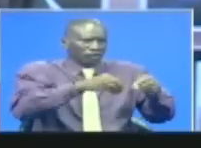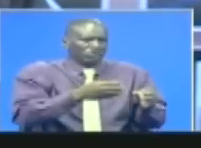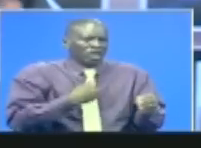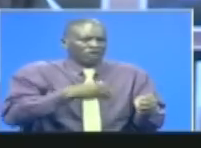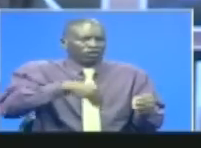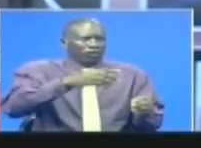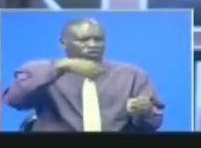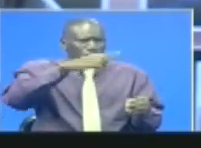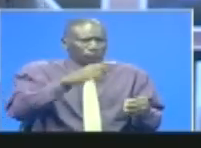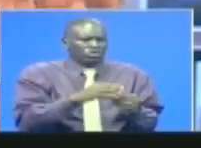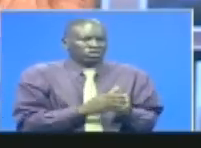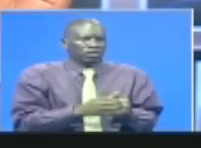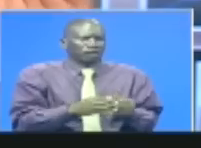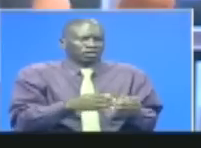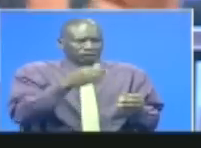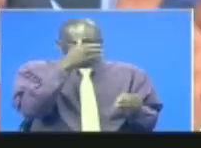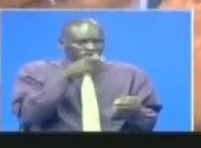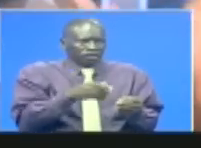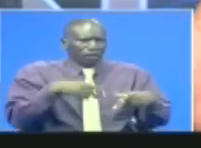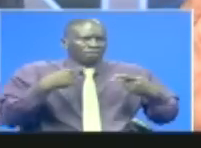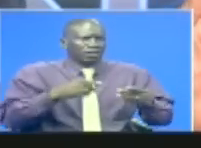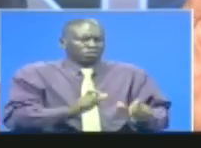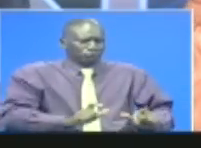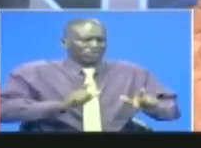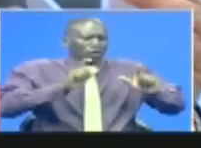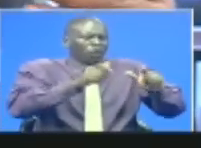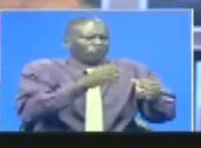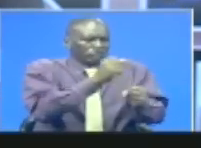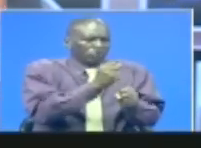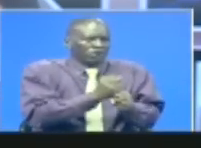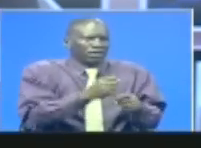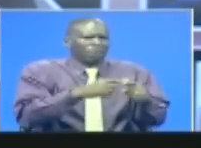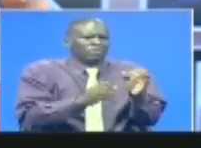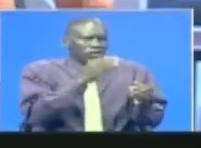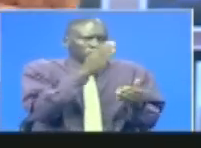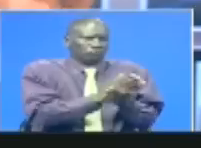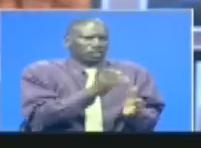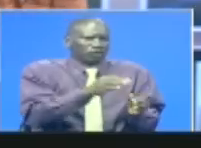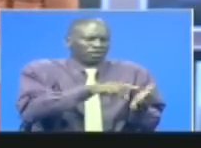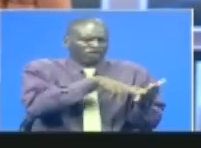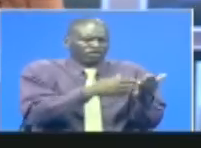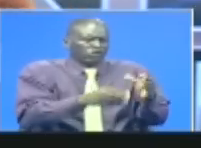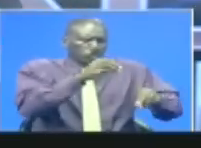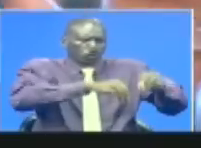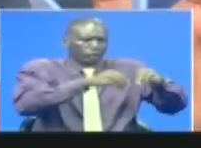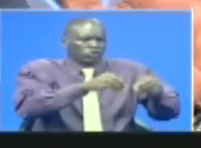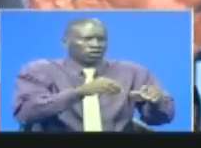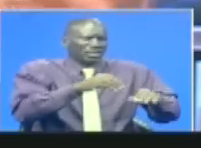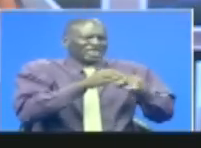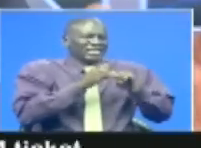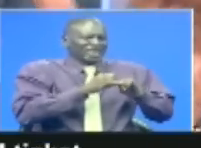always done it. Because people reward work. But if truly I lose nominations in a